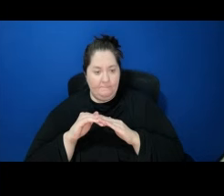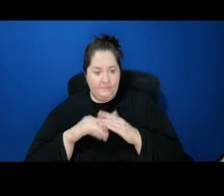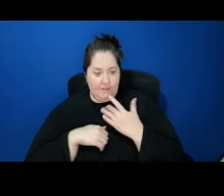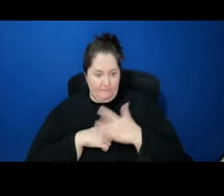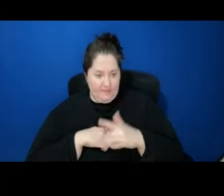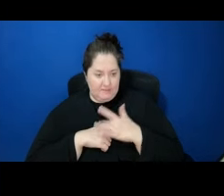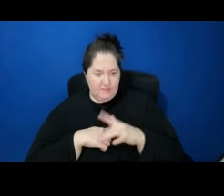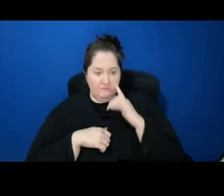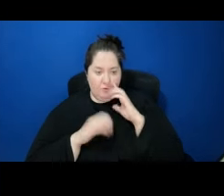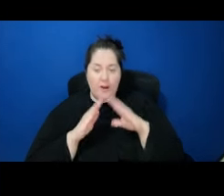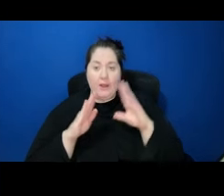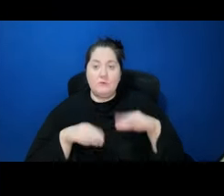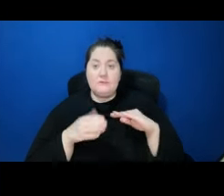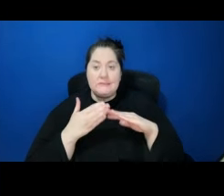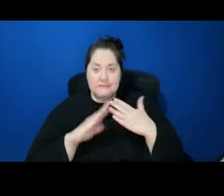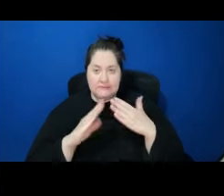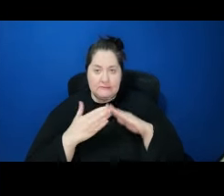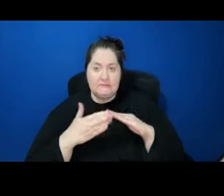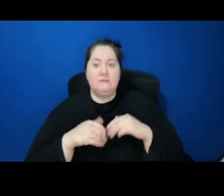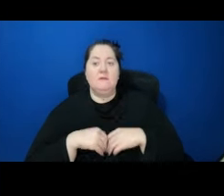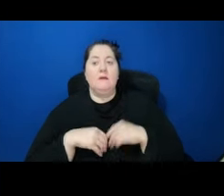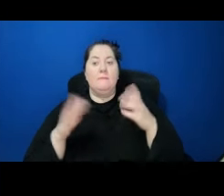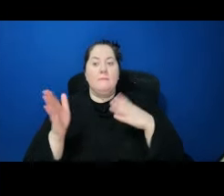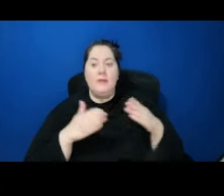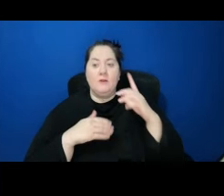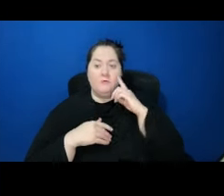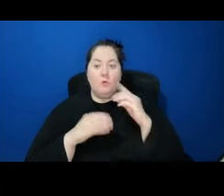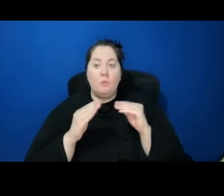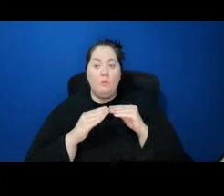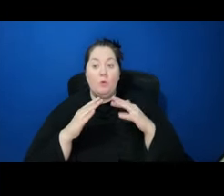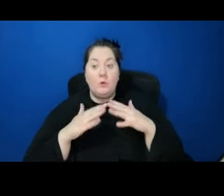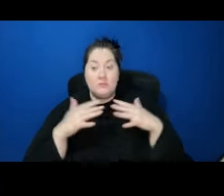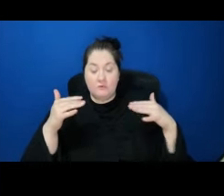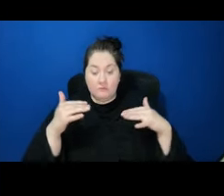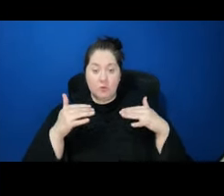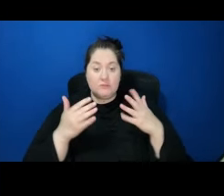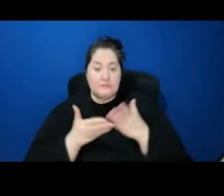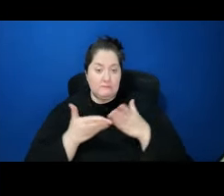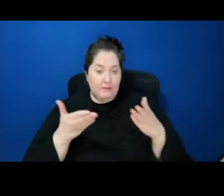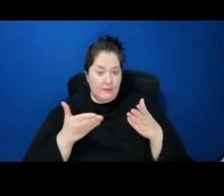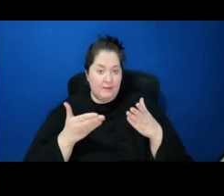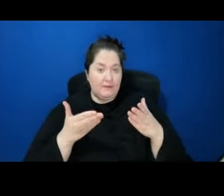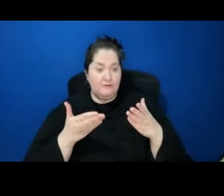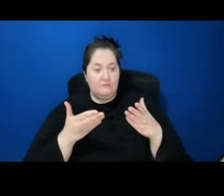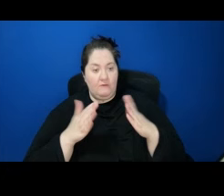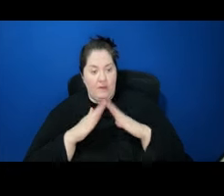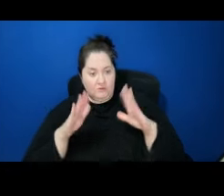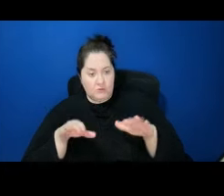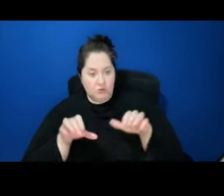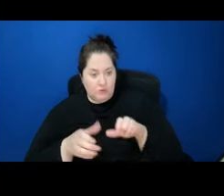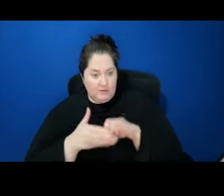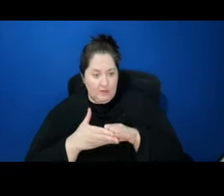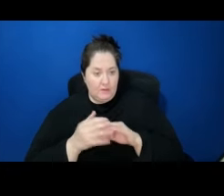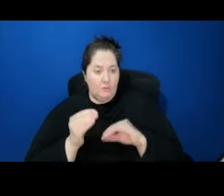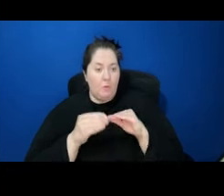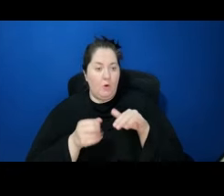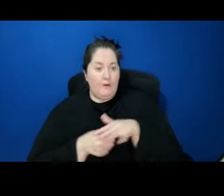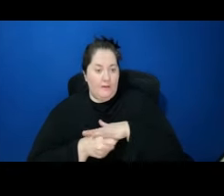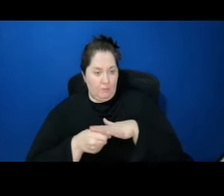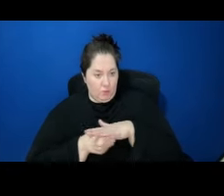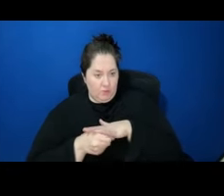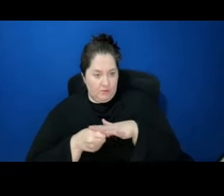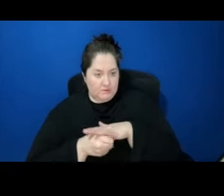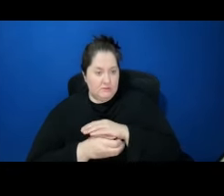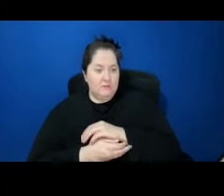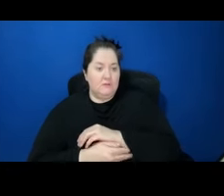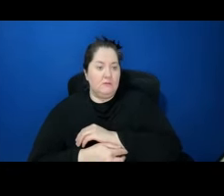capacity for housing in the city and planning for a more diverse supply of housing in doing so in more neighborhoods. And that's what Brennan